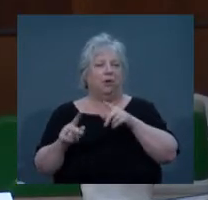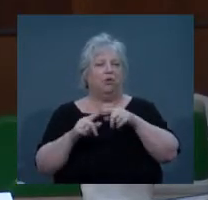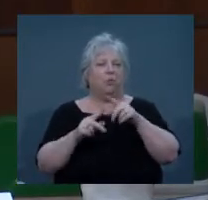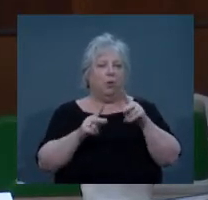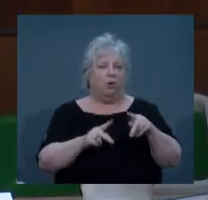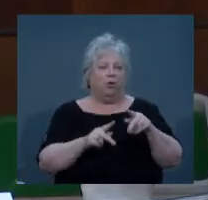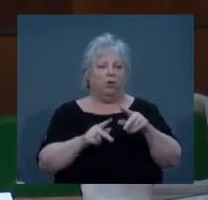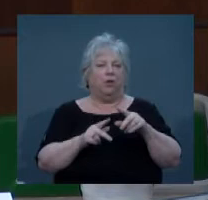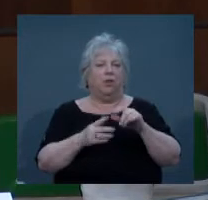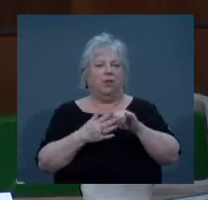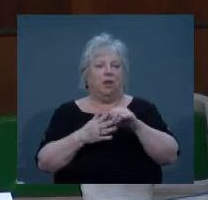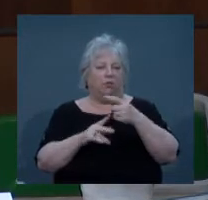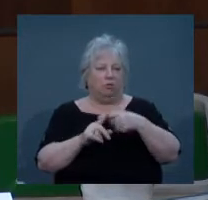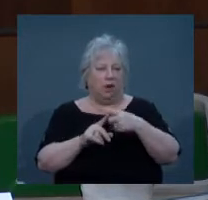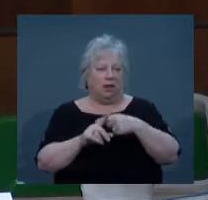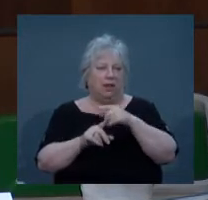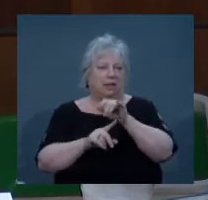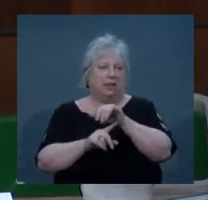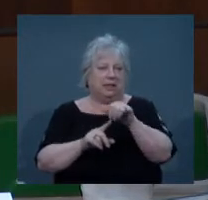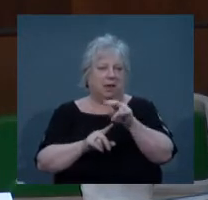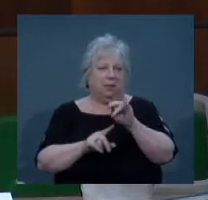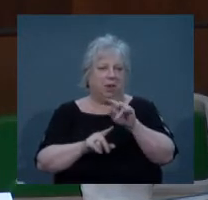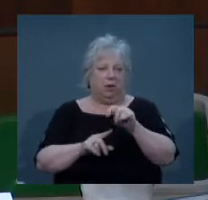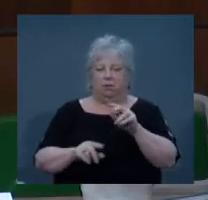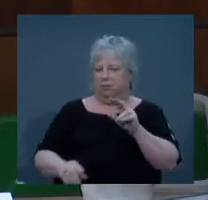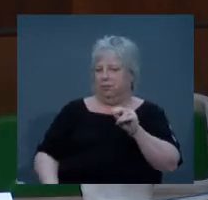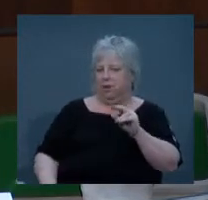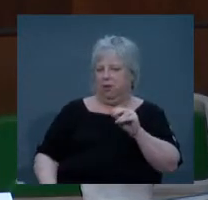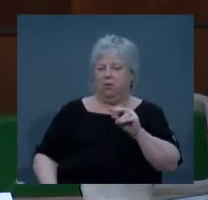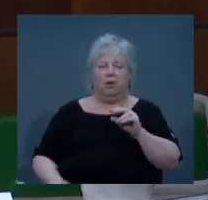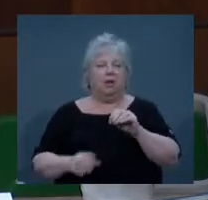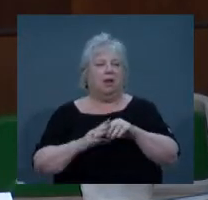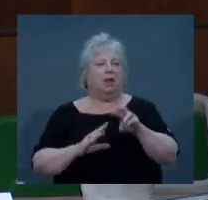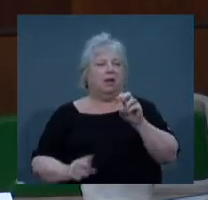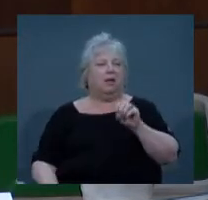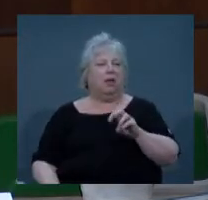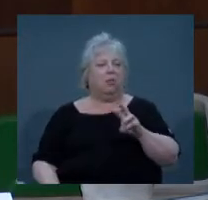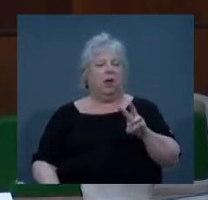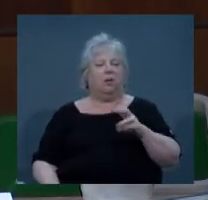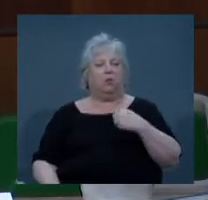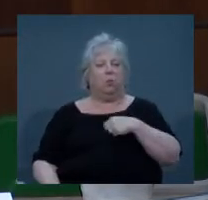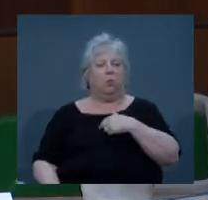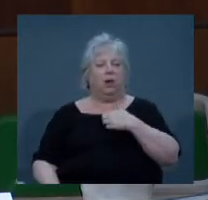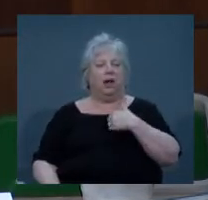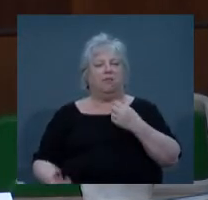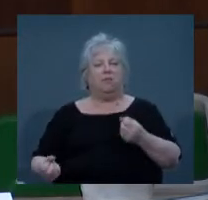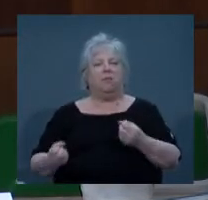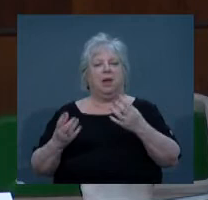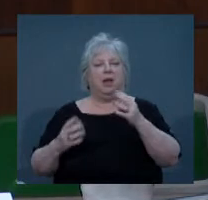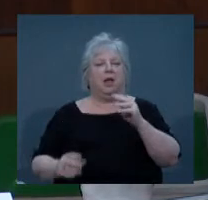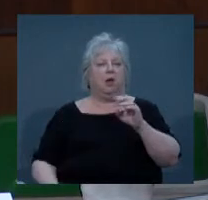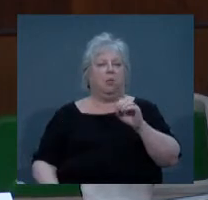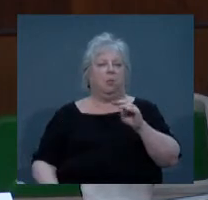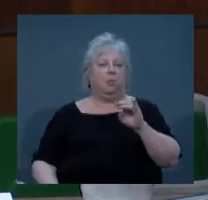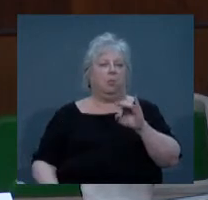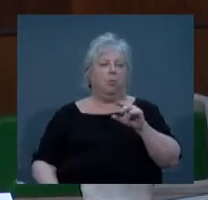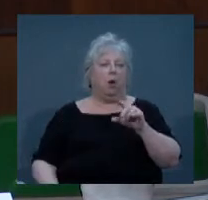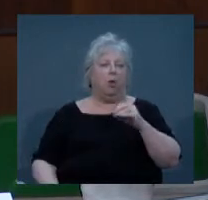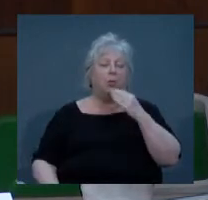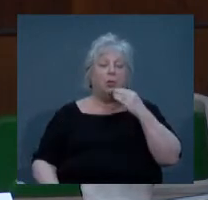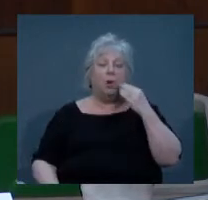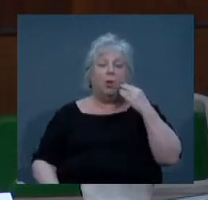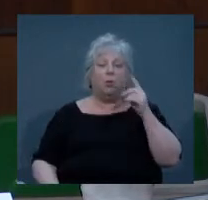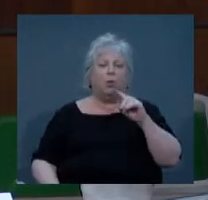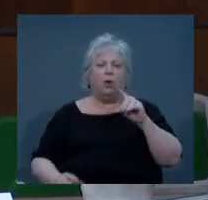ma'am. Okay. So in Southwest, we have a lot of mobile homes. Where do mobile homes fit in this count? Are They're- they in